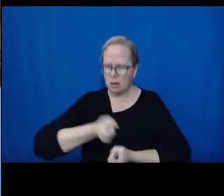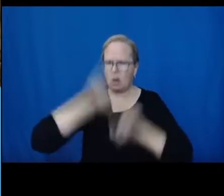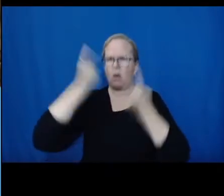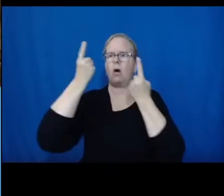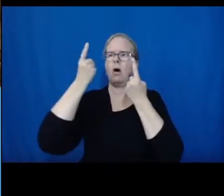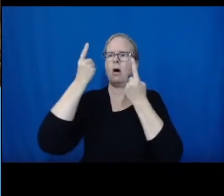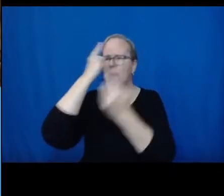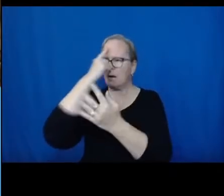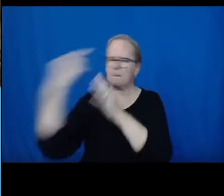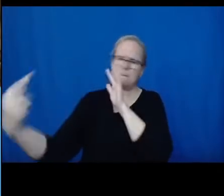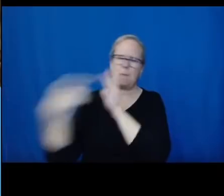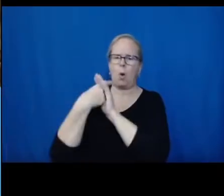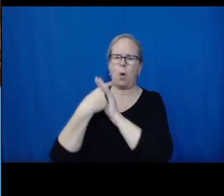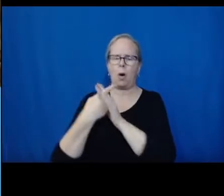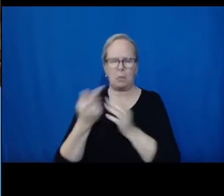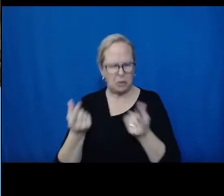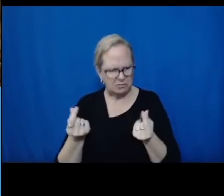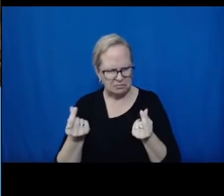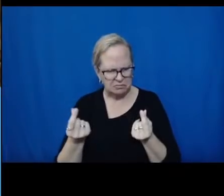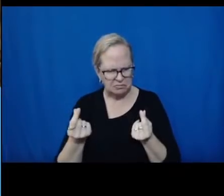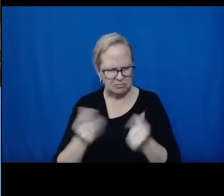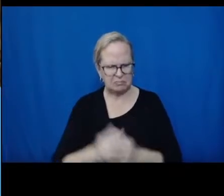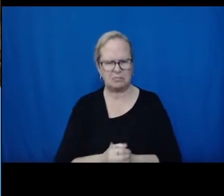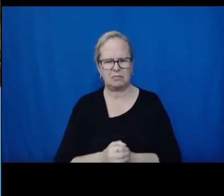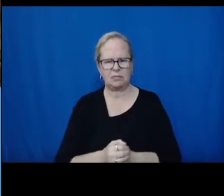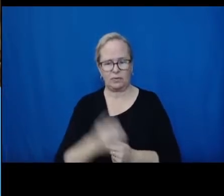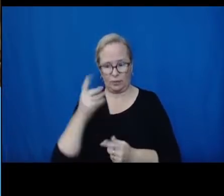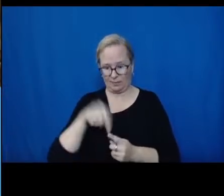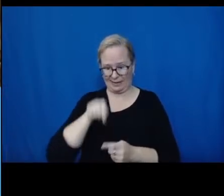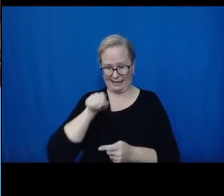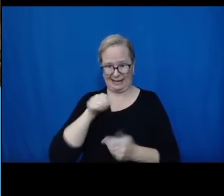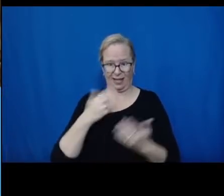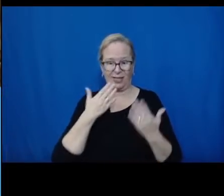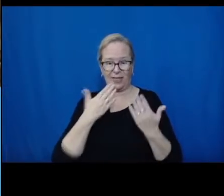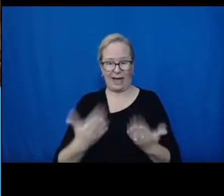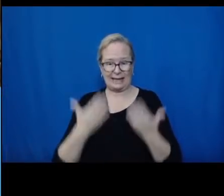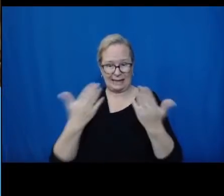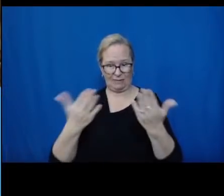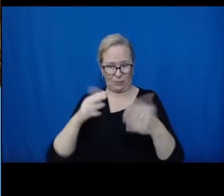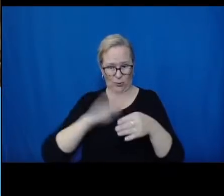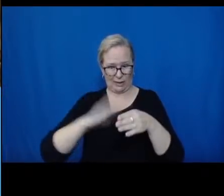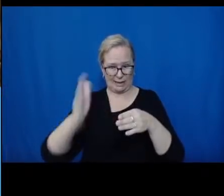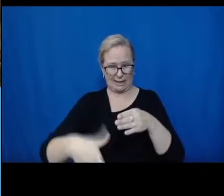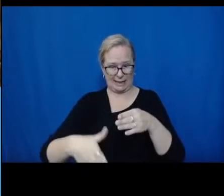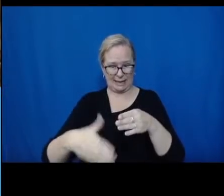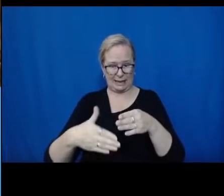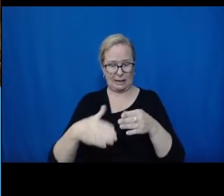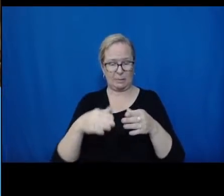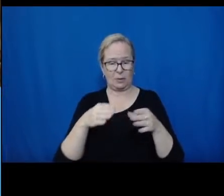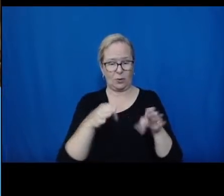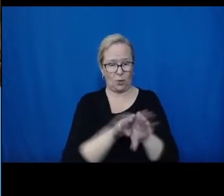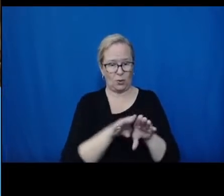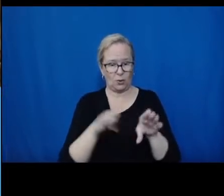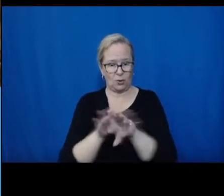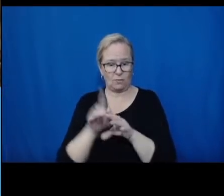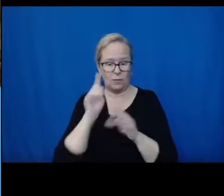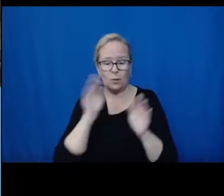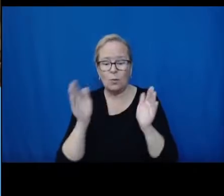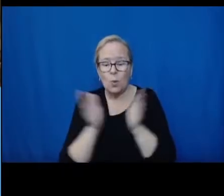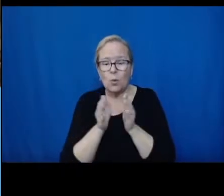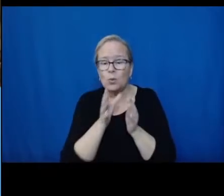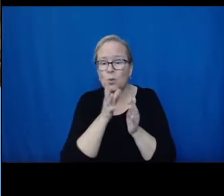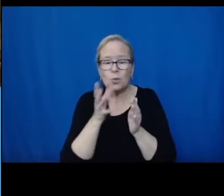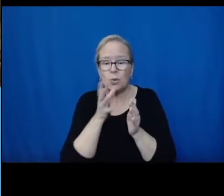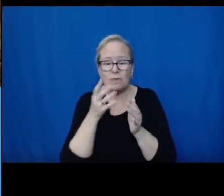we go into Thanksgiving weekend, as rotating closures in rural hospitals